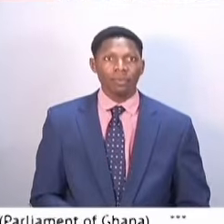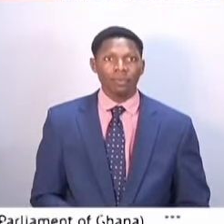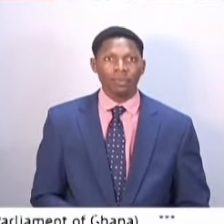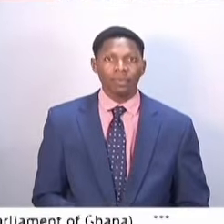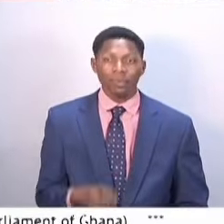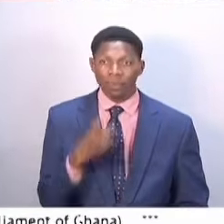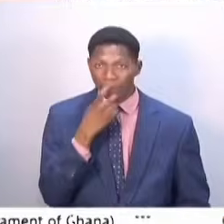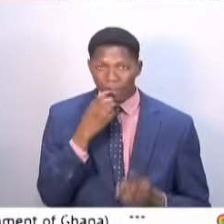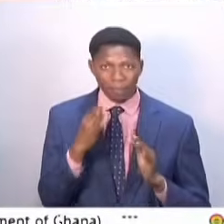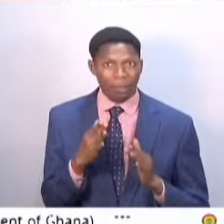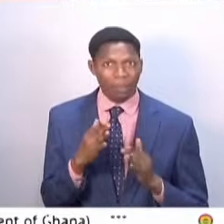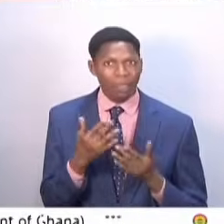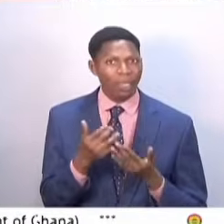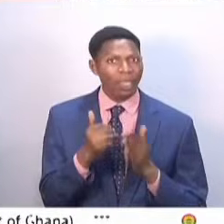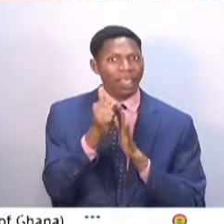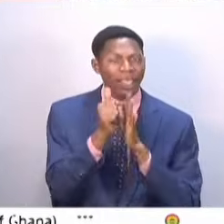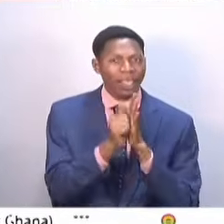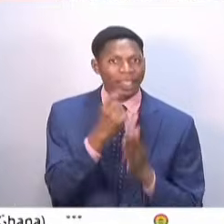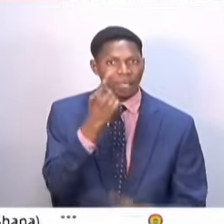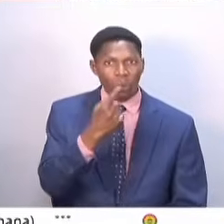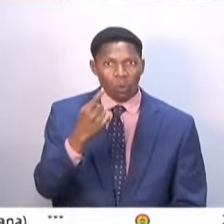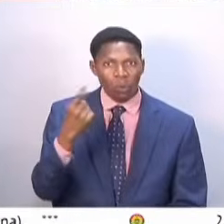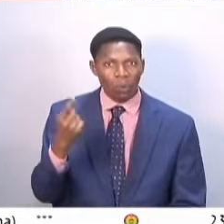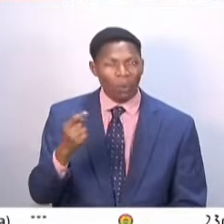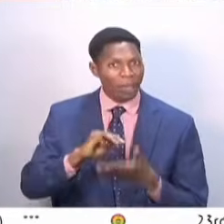Mr. Speaker, what is Agenda 111?